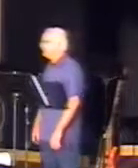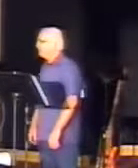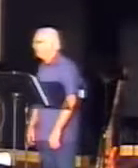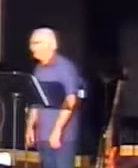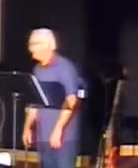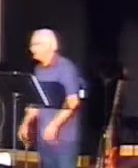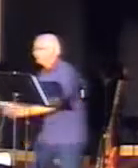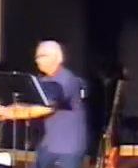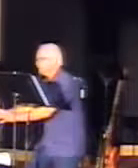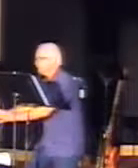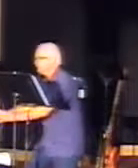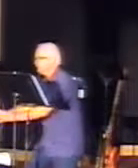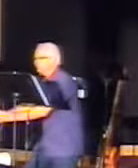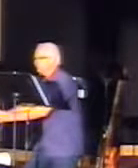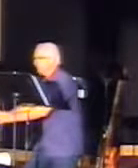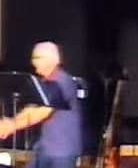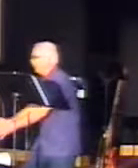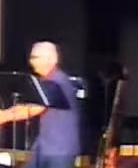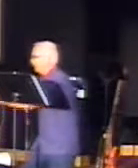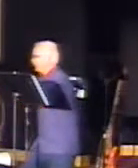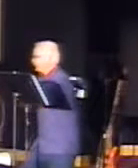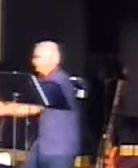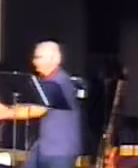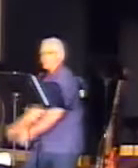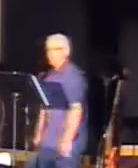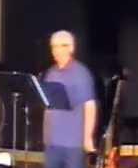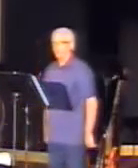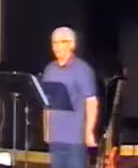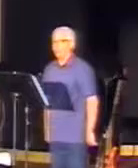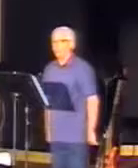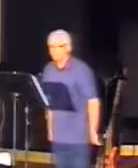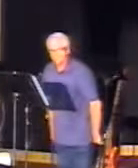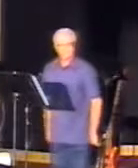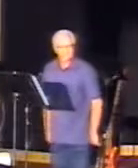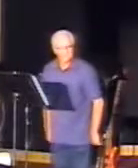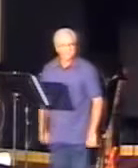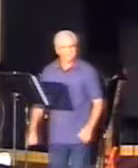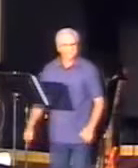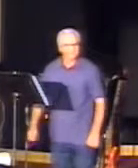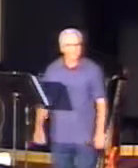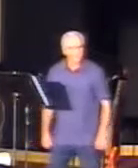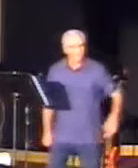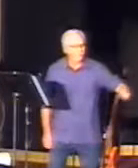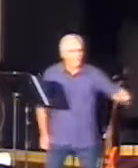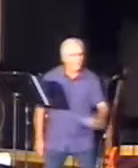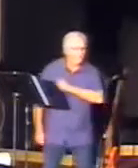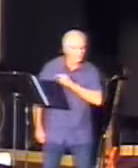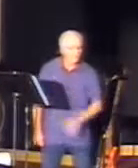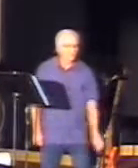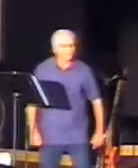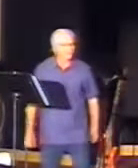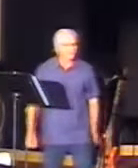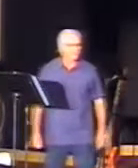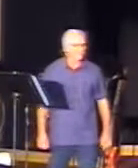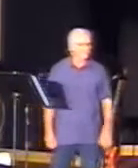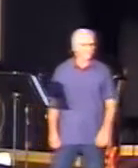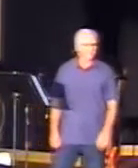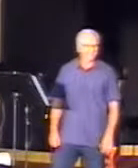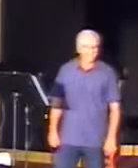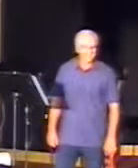He wasn't saying, line up right there, children, shoulder to shoulder, and behave yourselves.